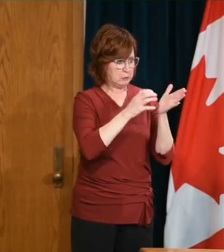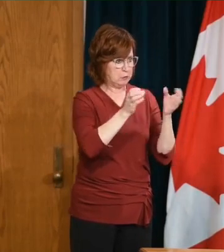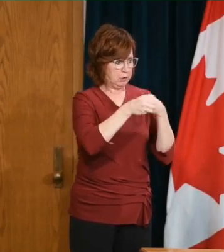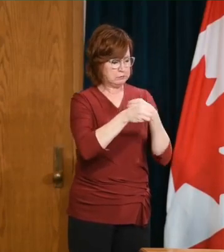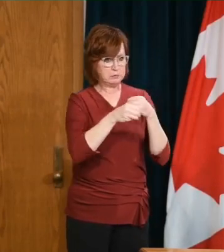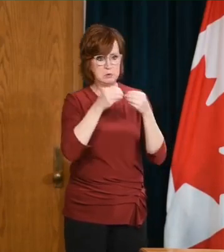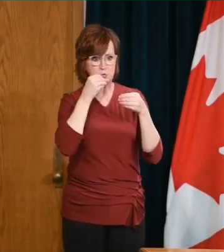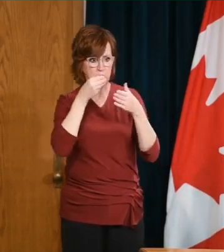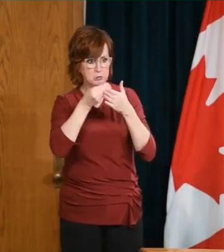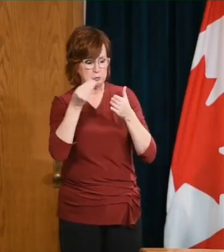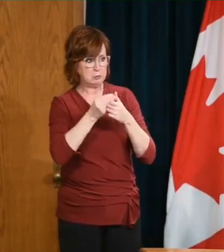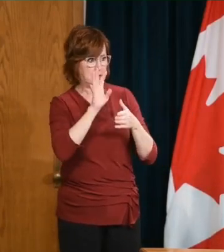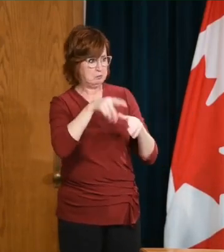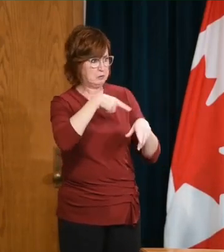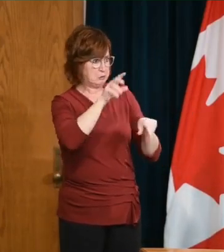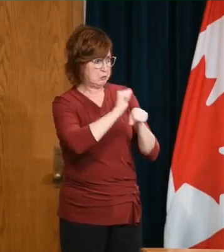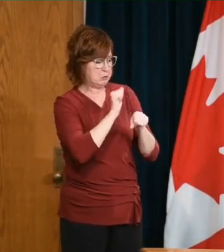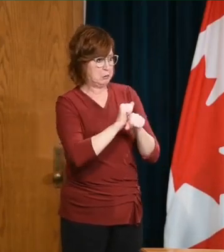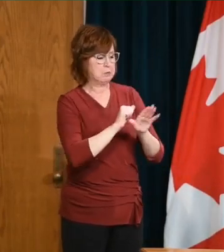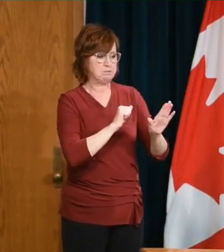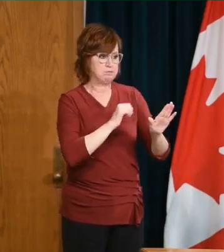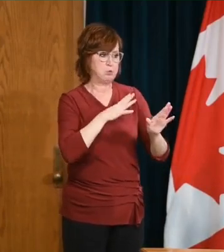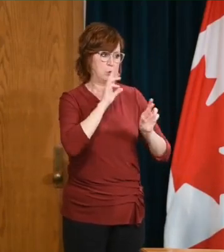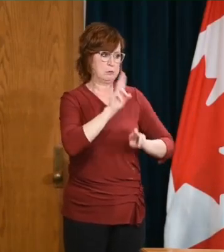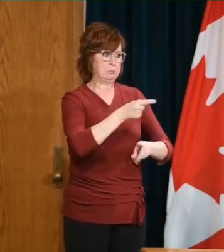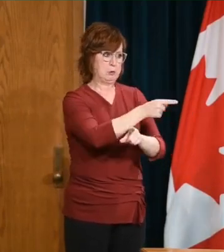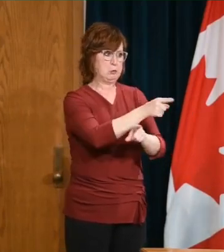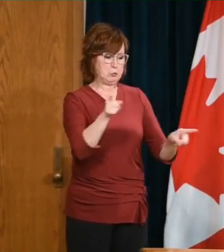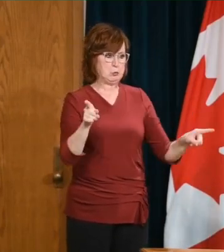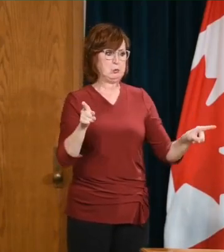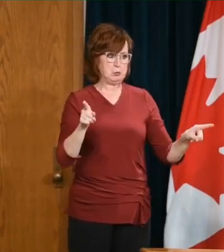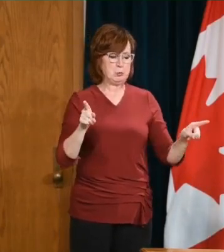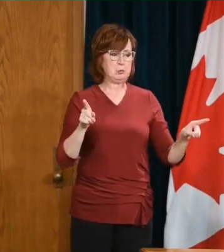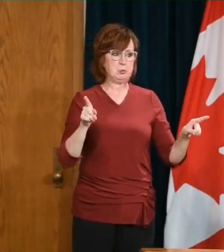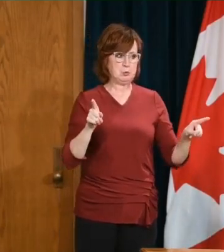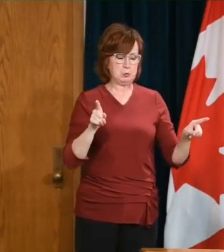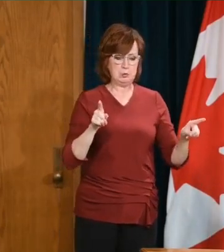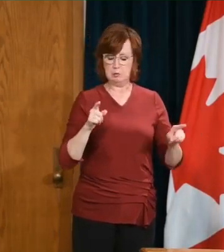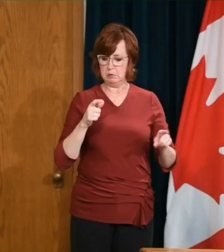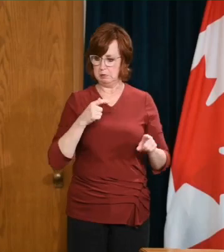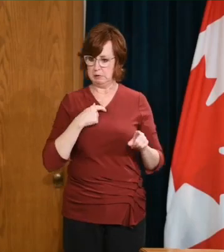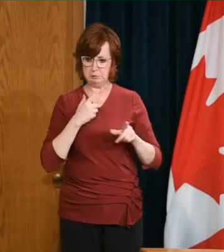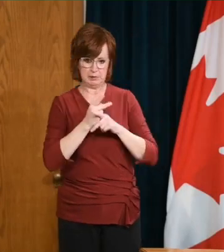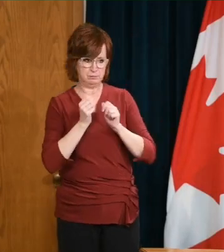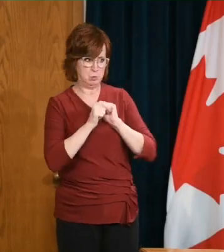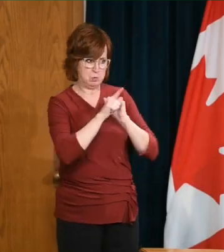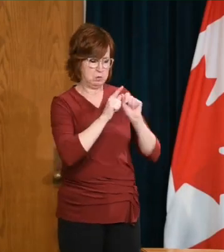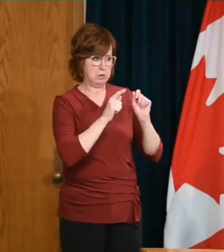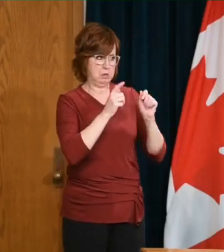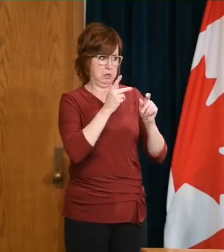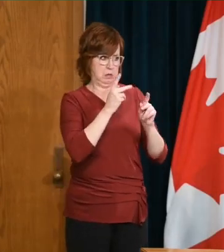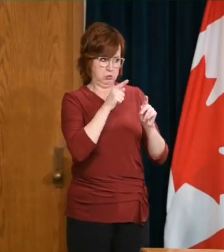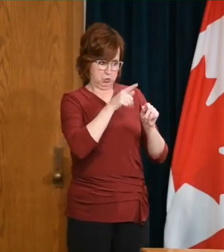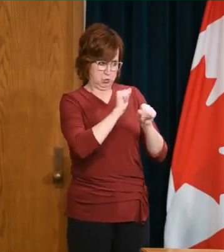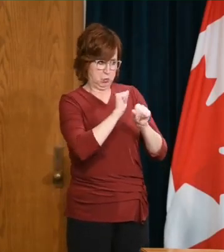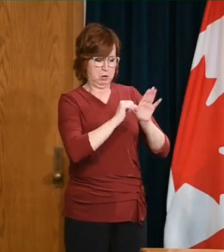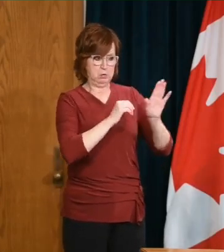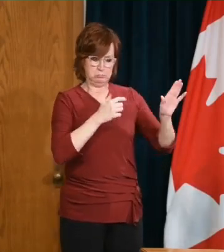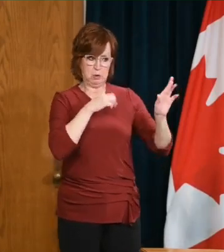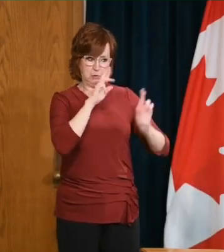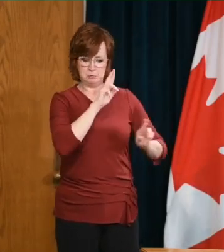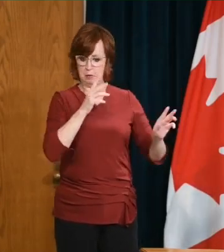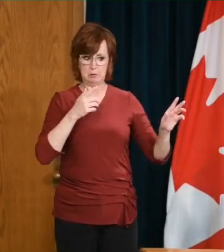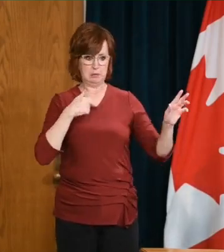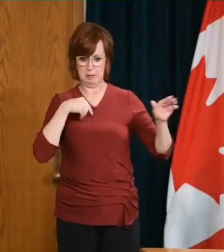must not go if we are sick. Even when we go, we must observe all physical distancing guidelines, whether it's a